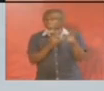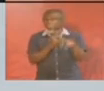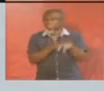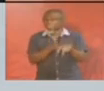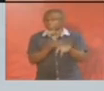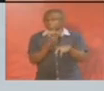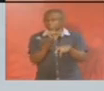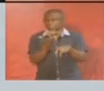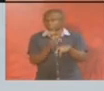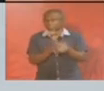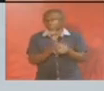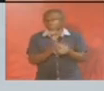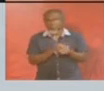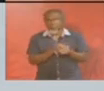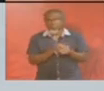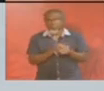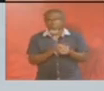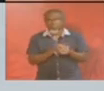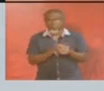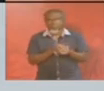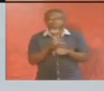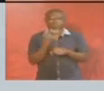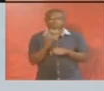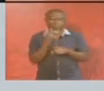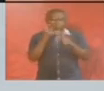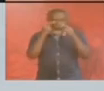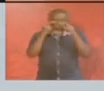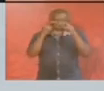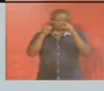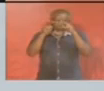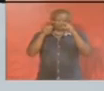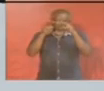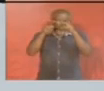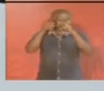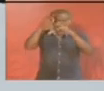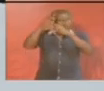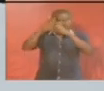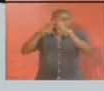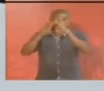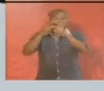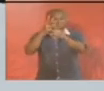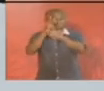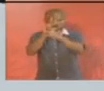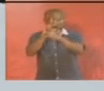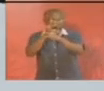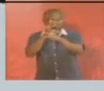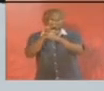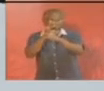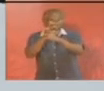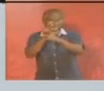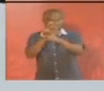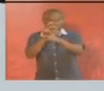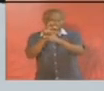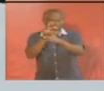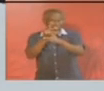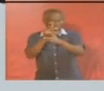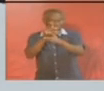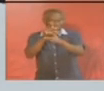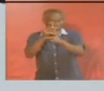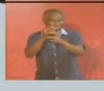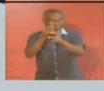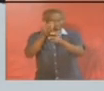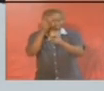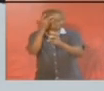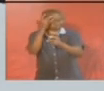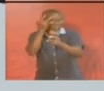pay attention to the international evidence. And these delays, and if you really follow the reasons for the delays